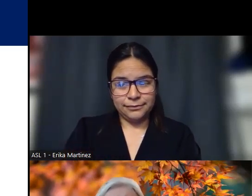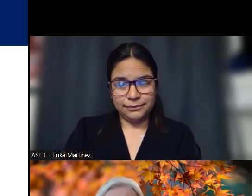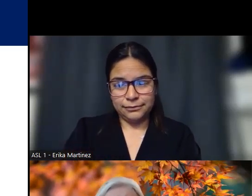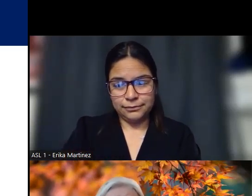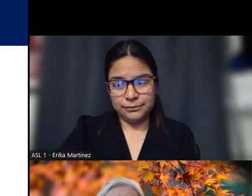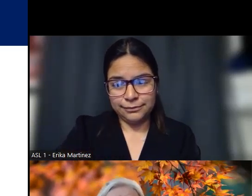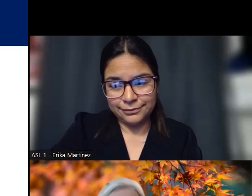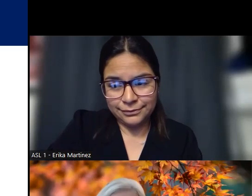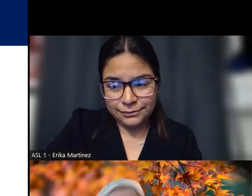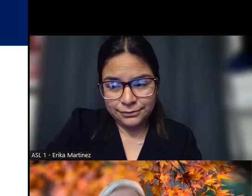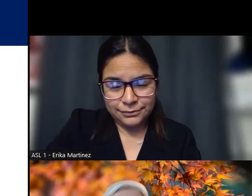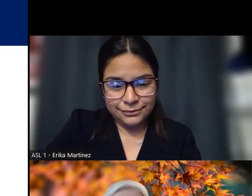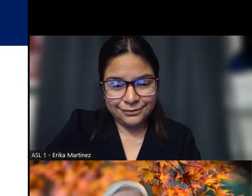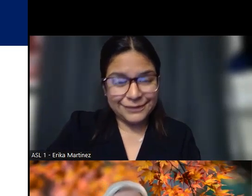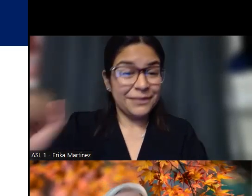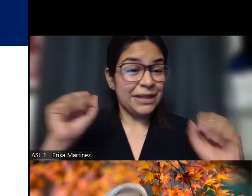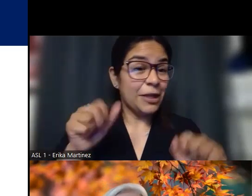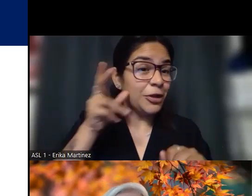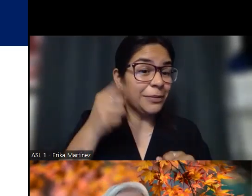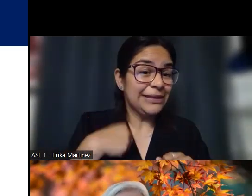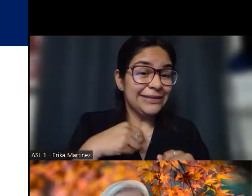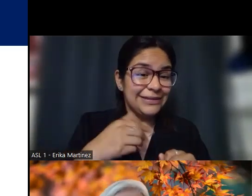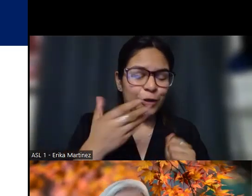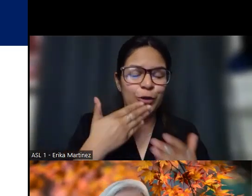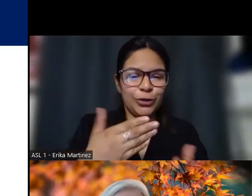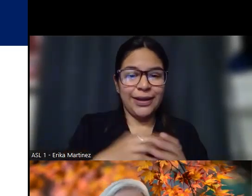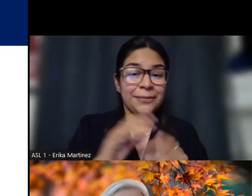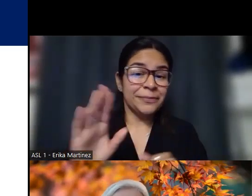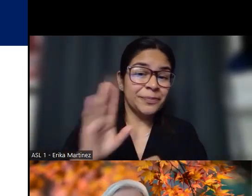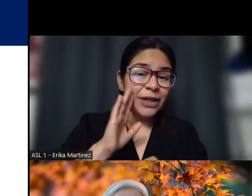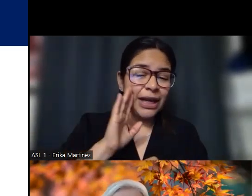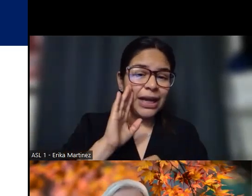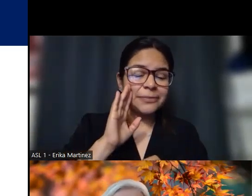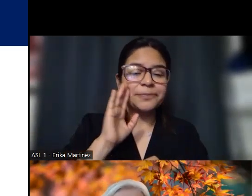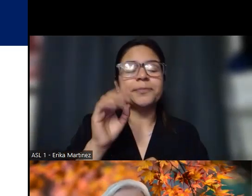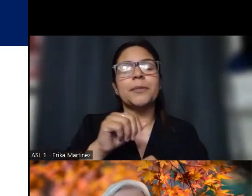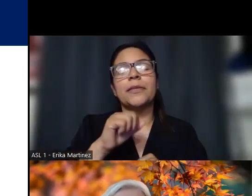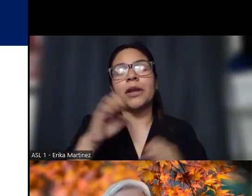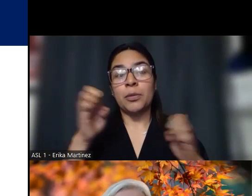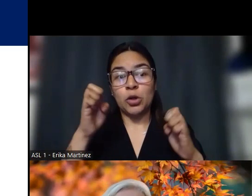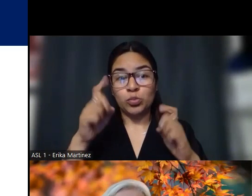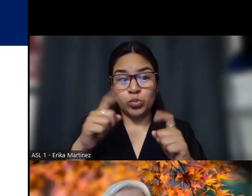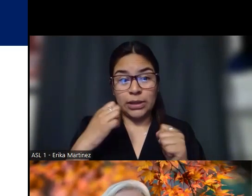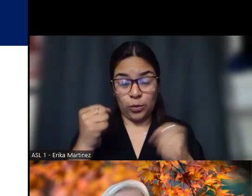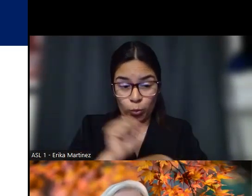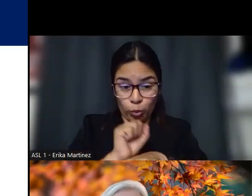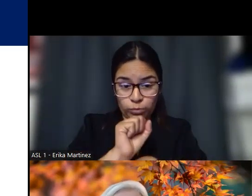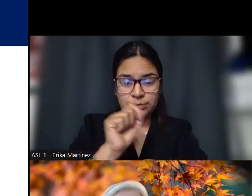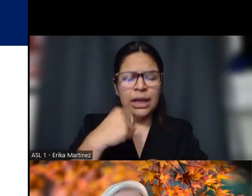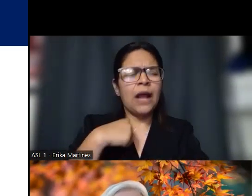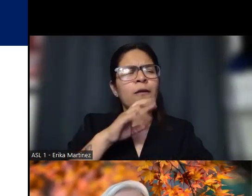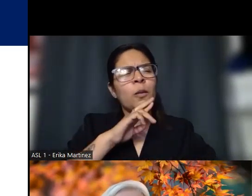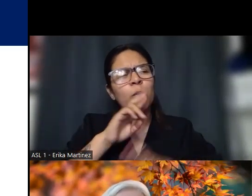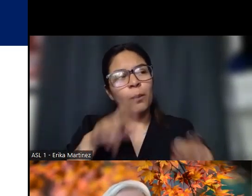Hi, can you hear me? We can, thank you, go ahead. Hi, I'm a paramedic in San Diego County. I've